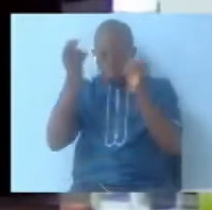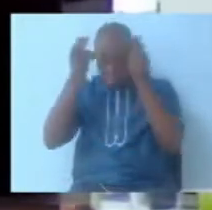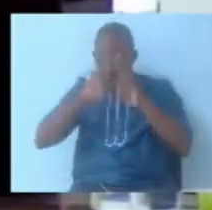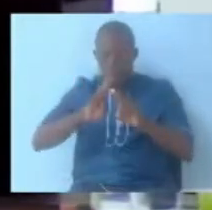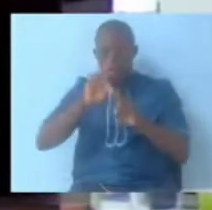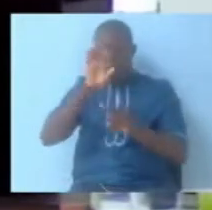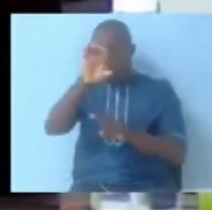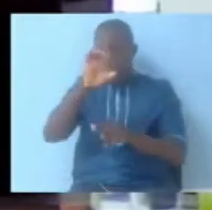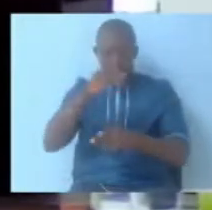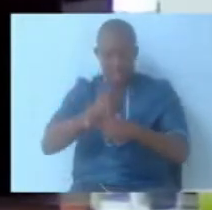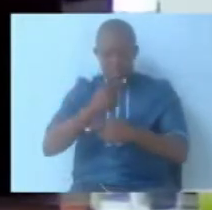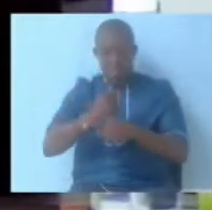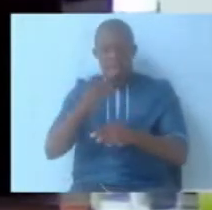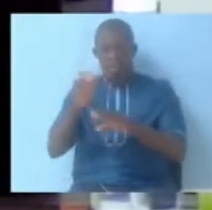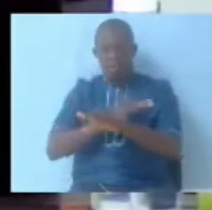facts of that